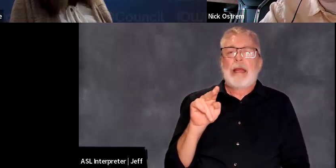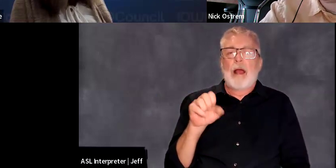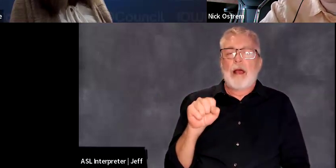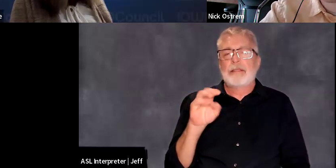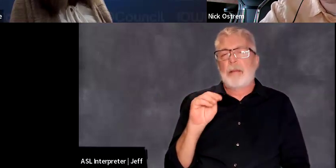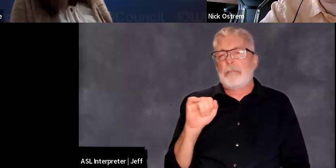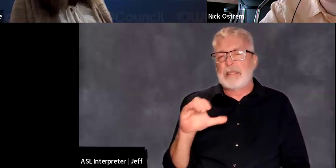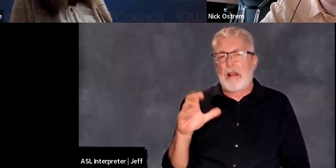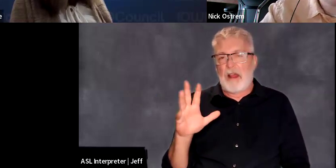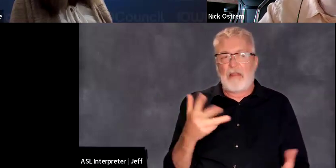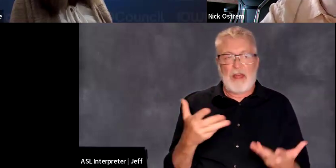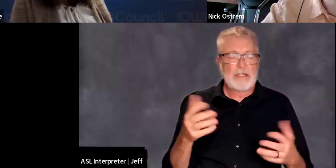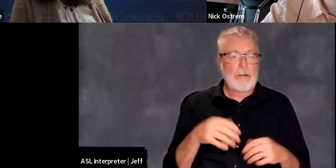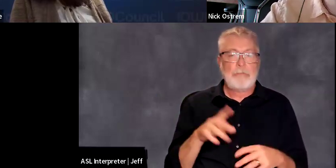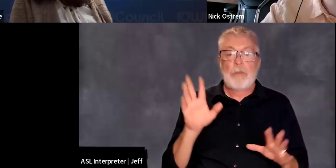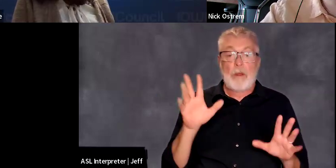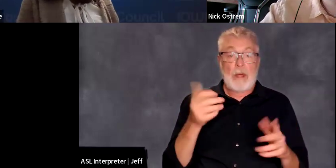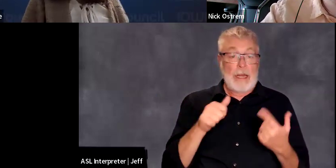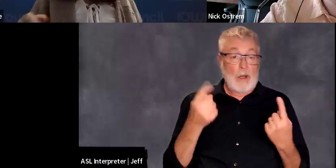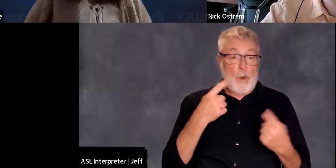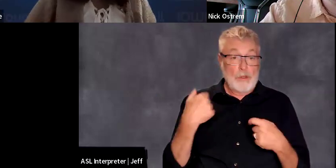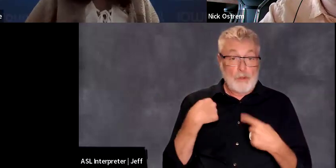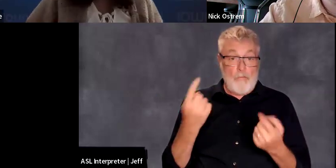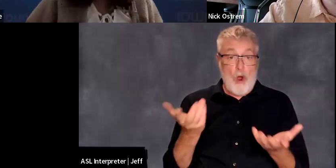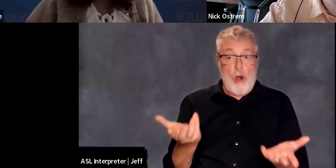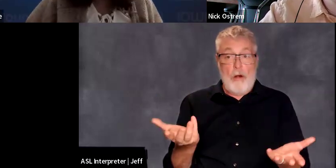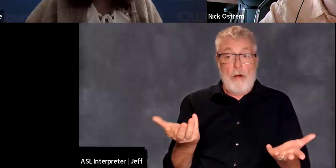gonna take, does anybody have any questions?